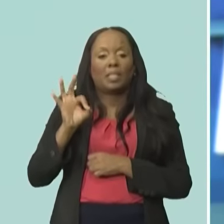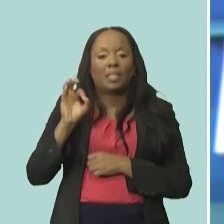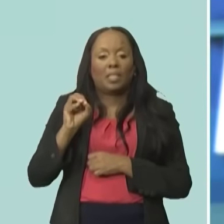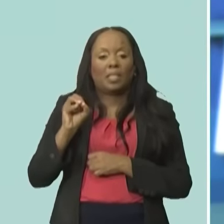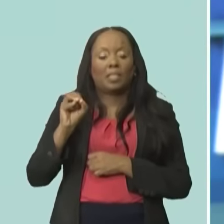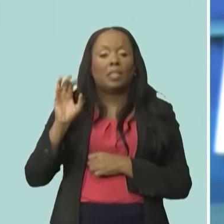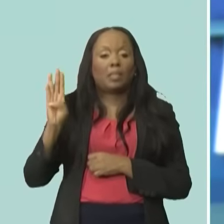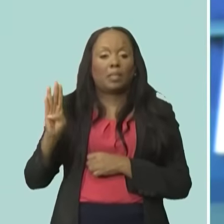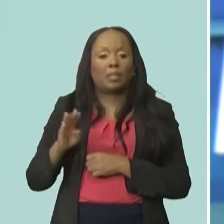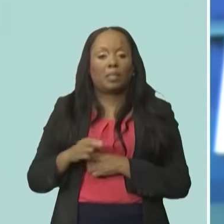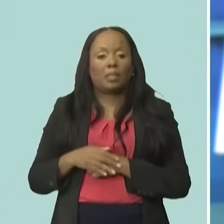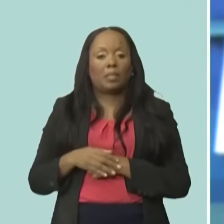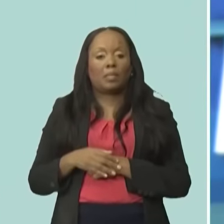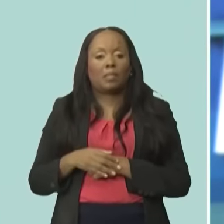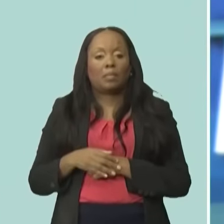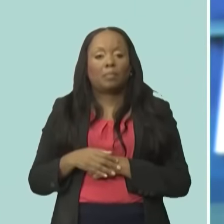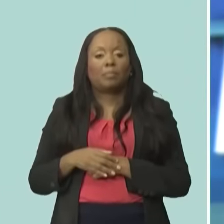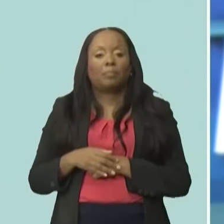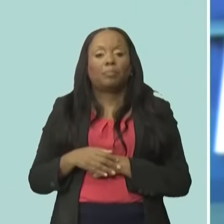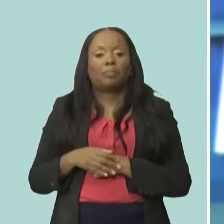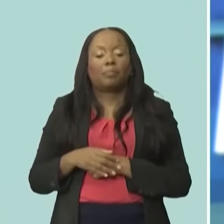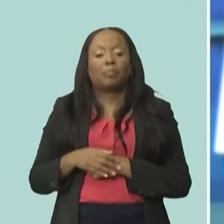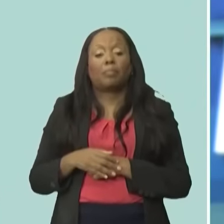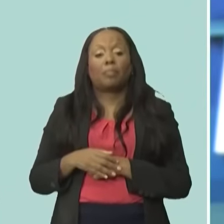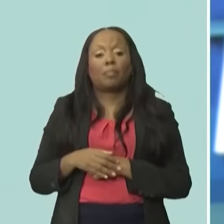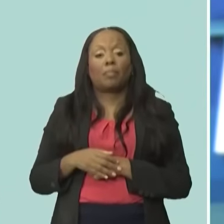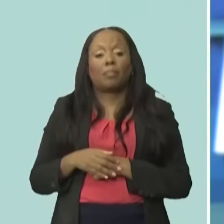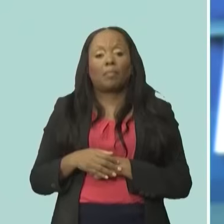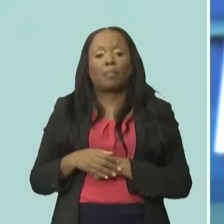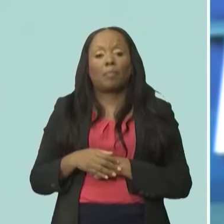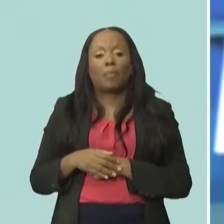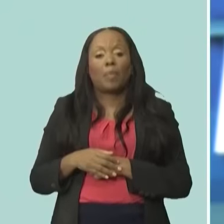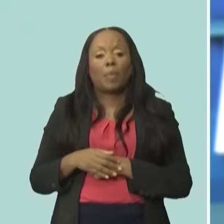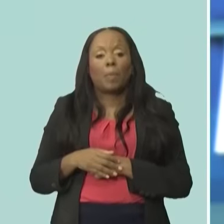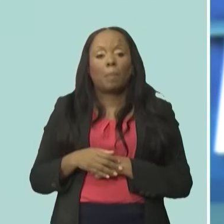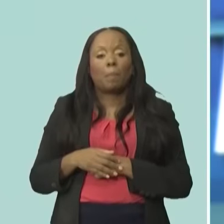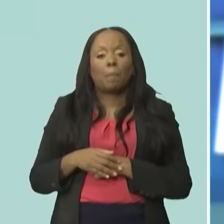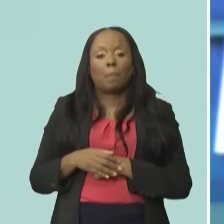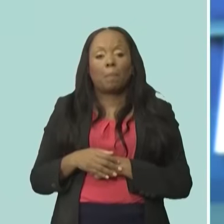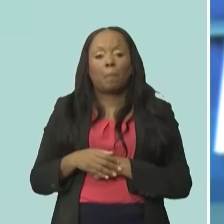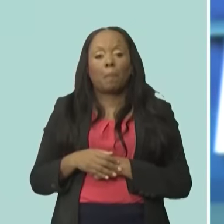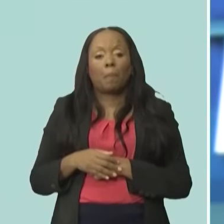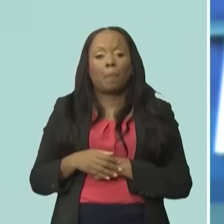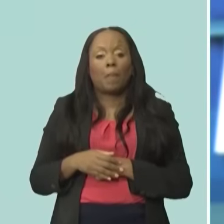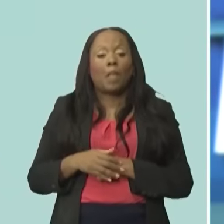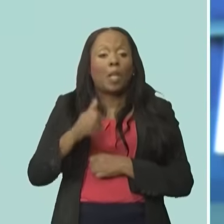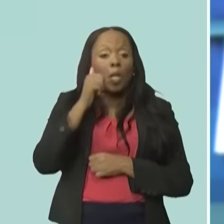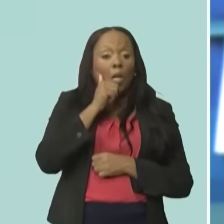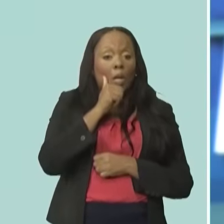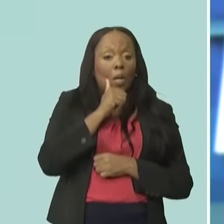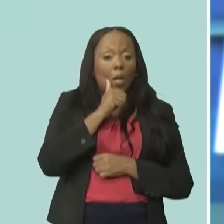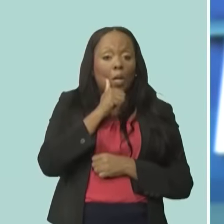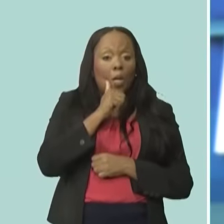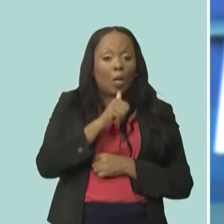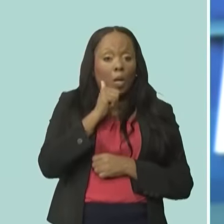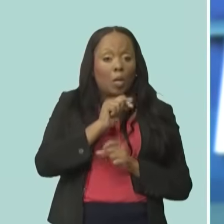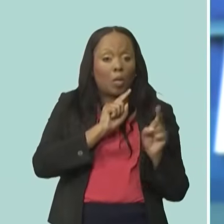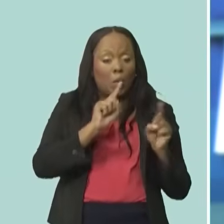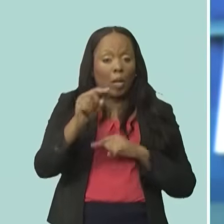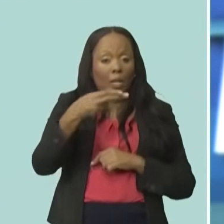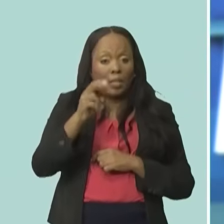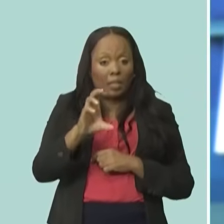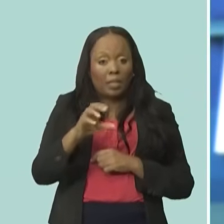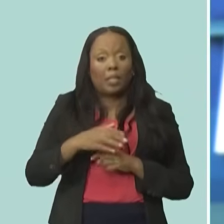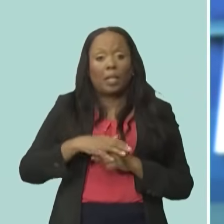240.90 with a B. Walcott has been allocated to Harrison College, while Carmichael is going to his school